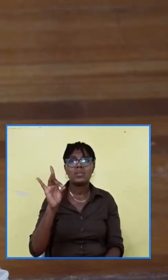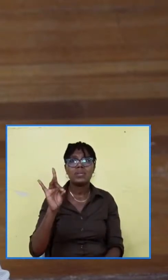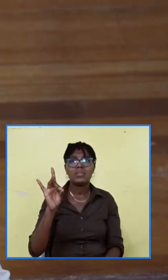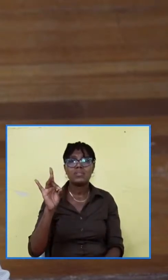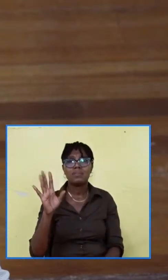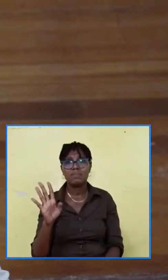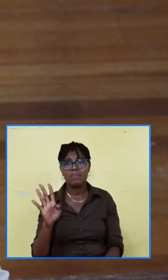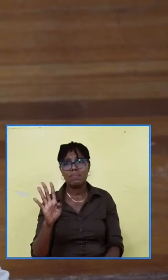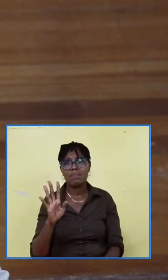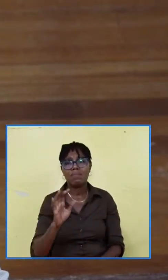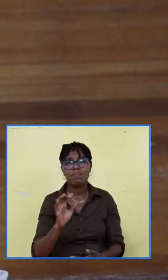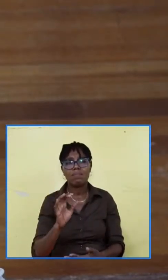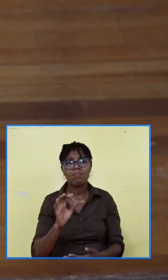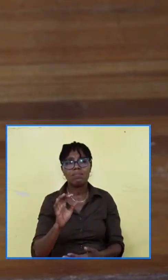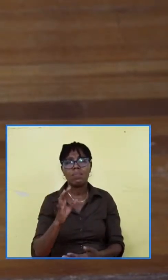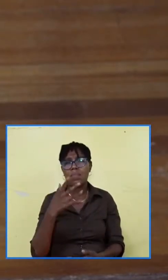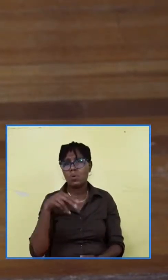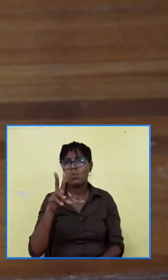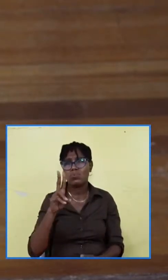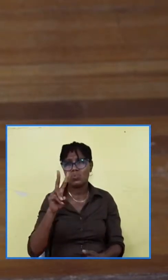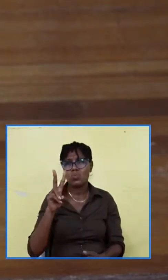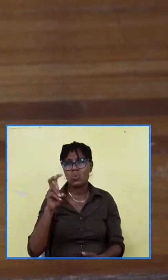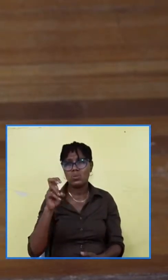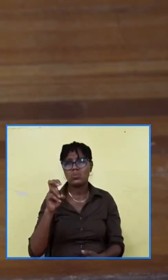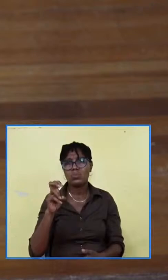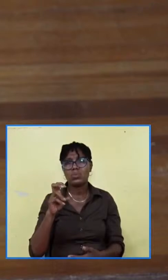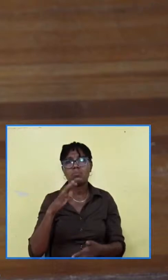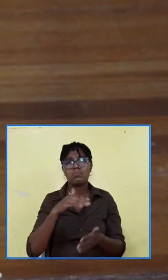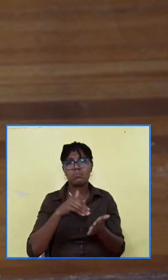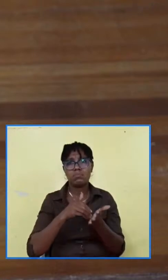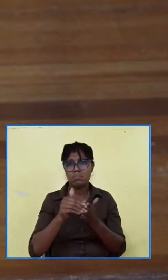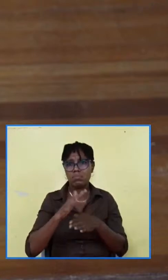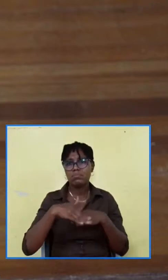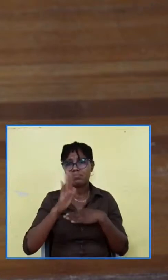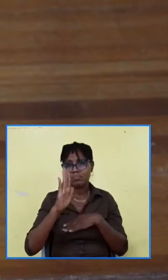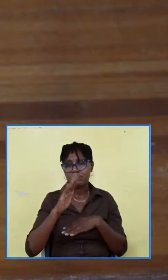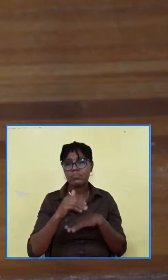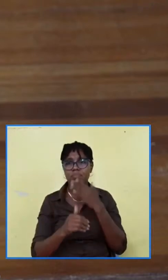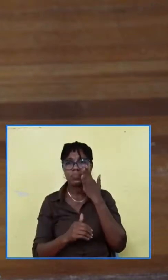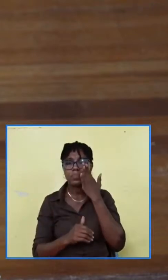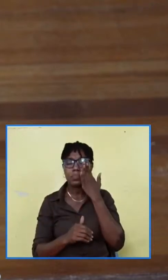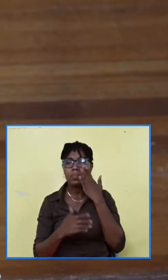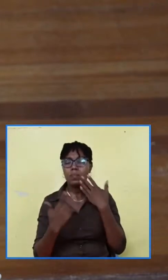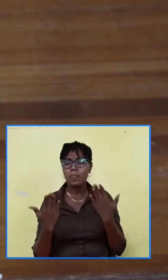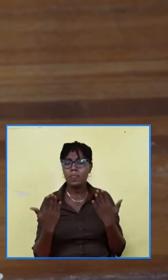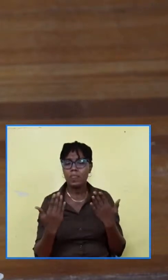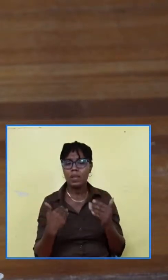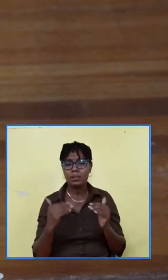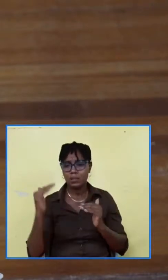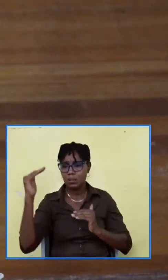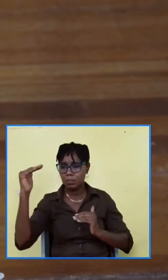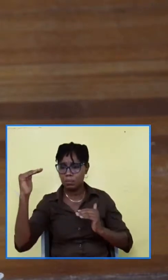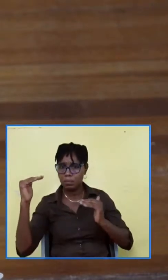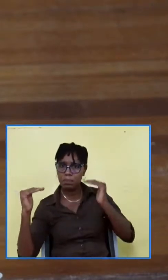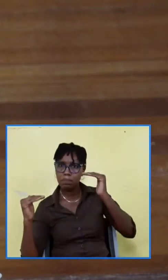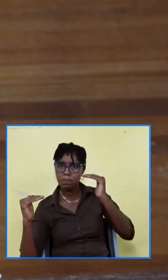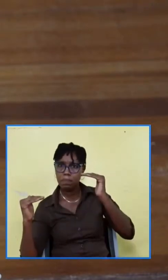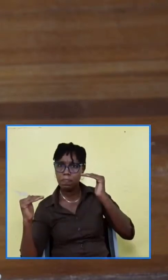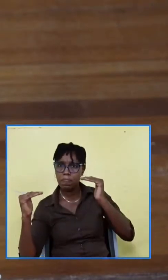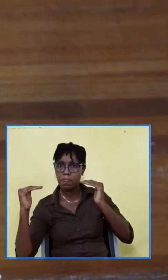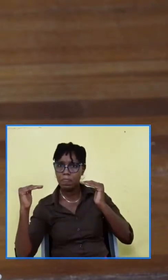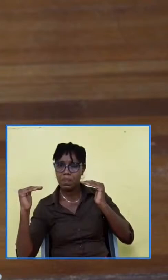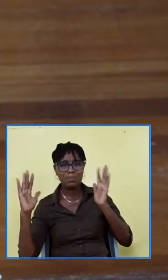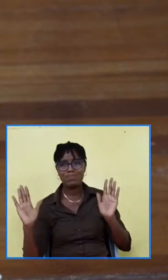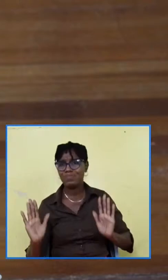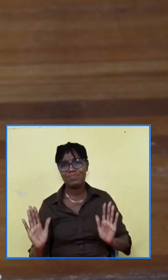Even if we doubled that, it doesn't fill this gap. So there's an argument there to be made about don't be too reckless in how